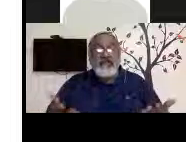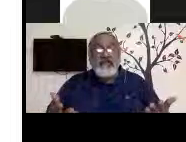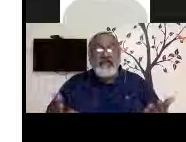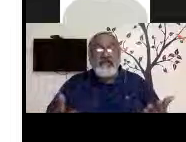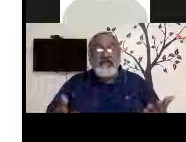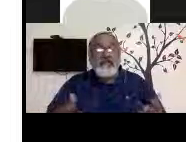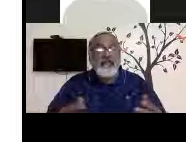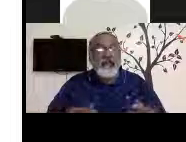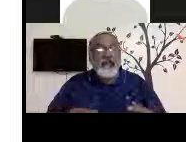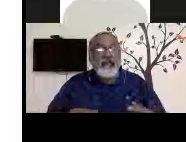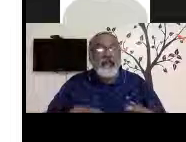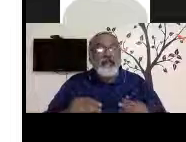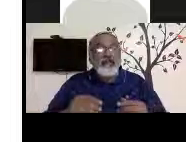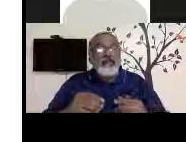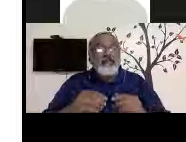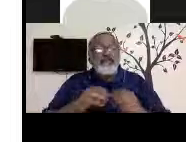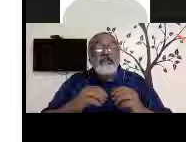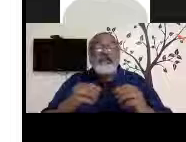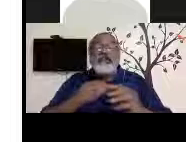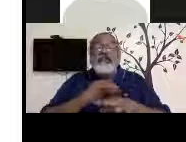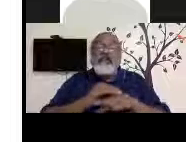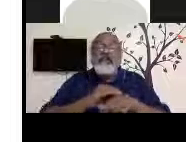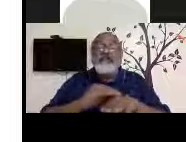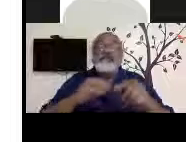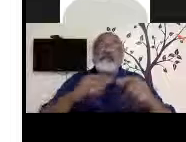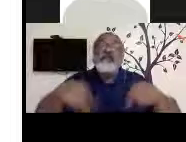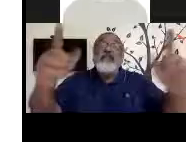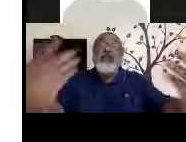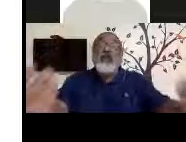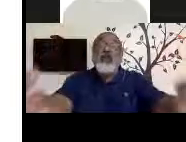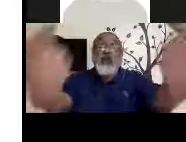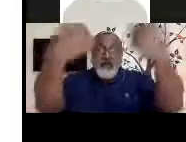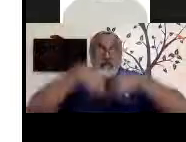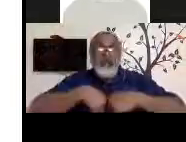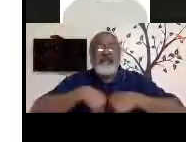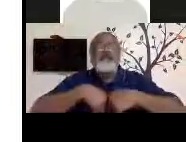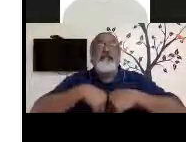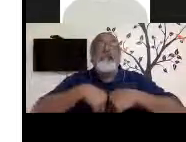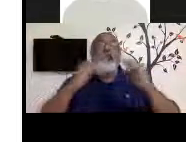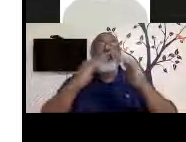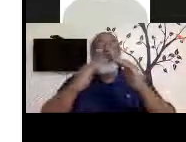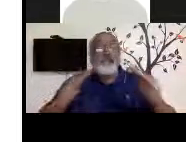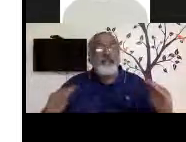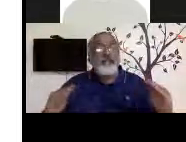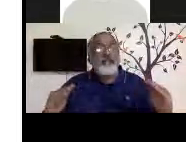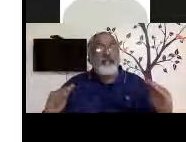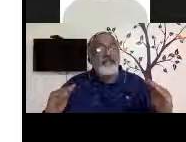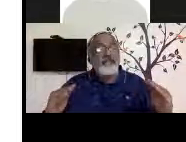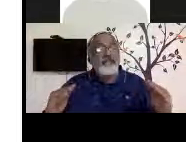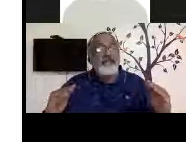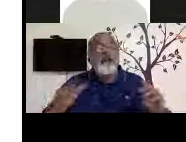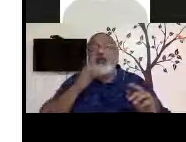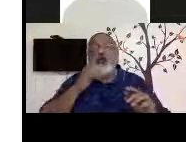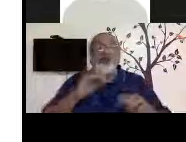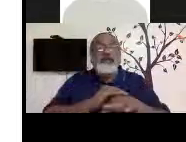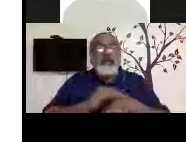should come to him. The service providers, the rehabilitation professionals should come to his home and do the